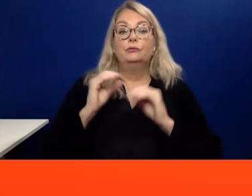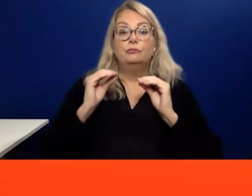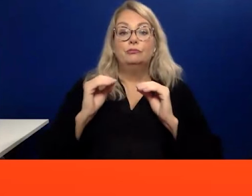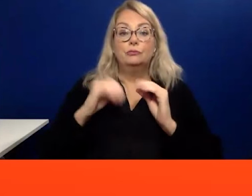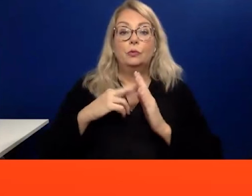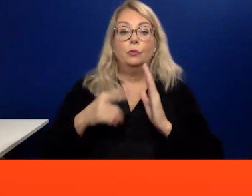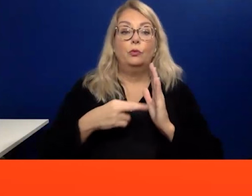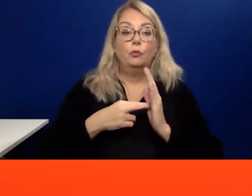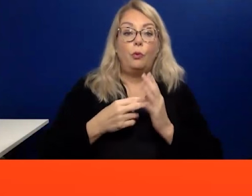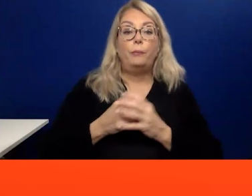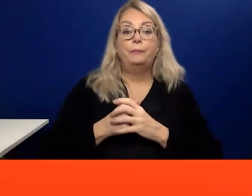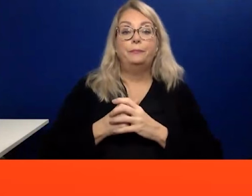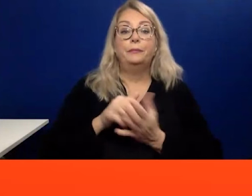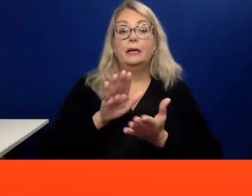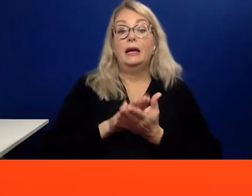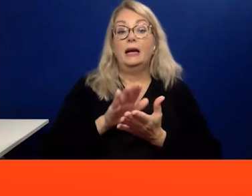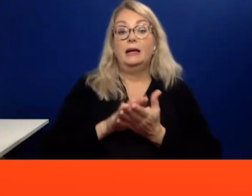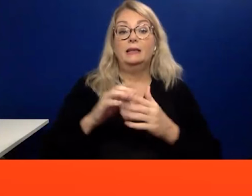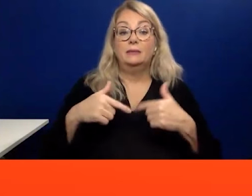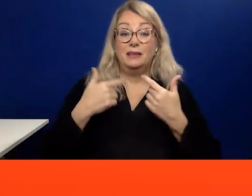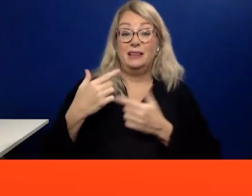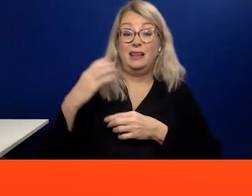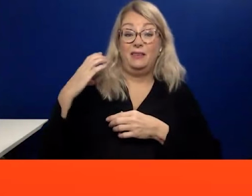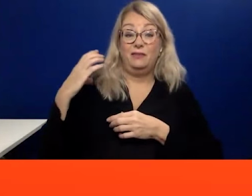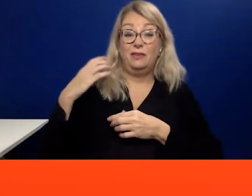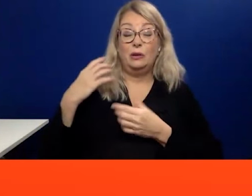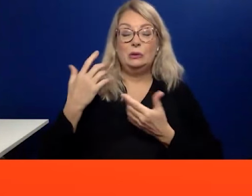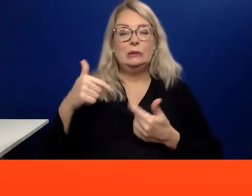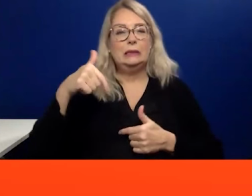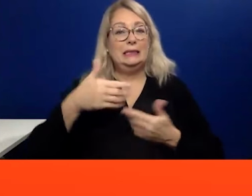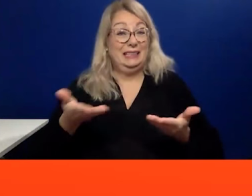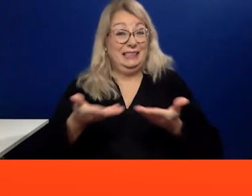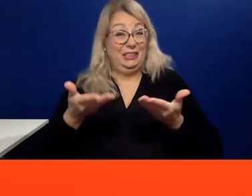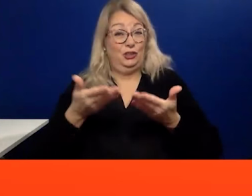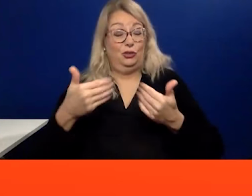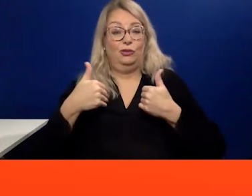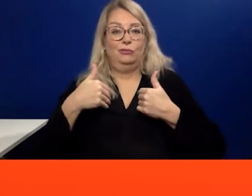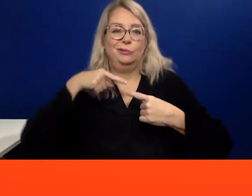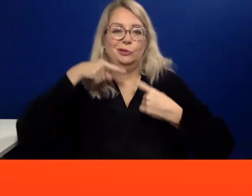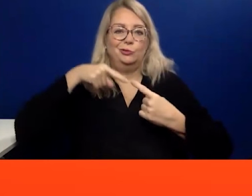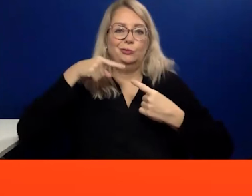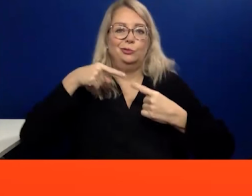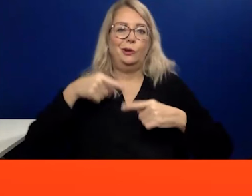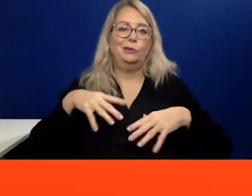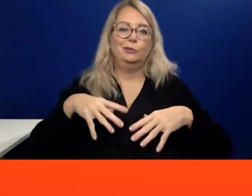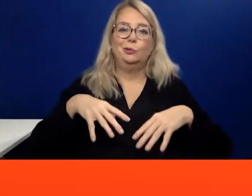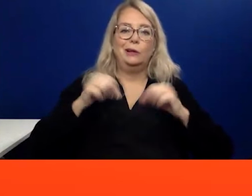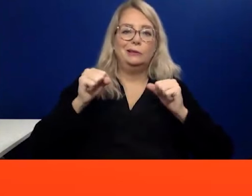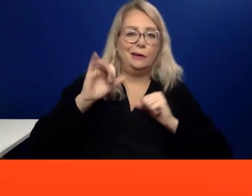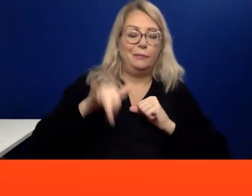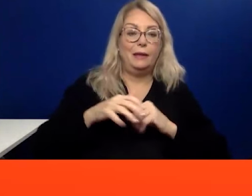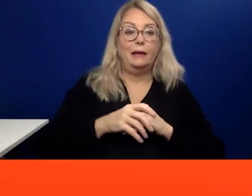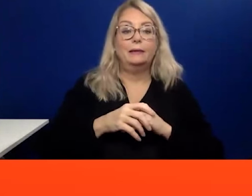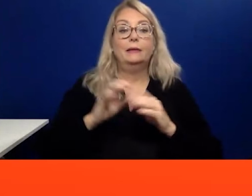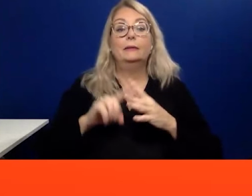coach. Now, we may have a hard time adopting that here, and that means that especially in the beginning role, as